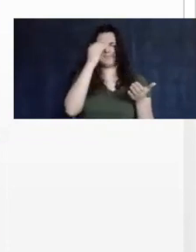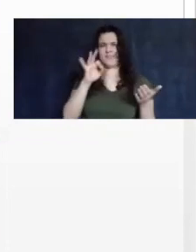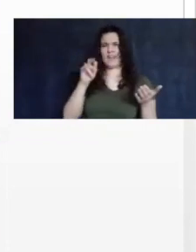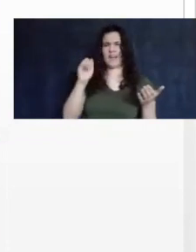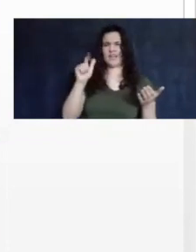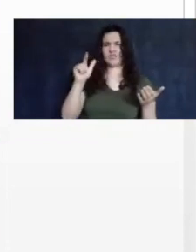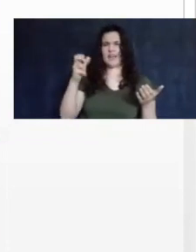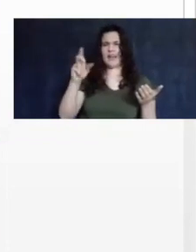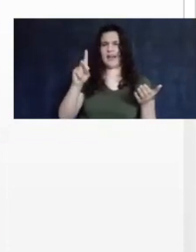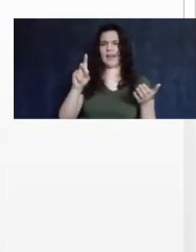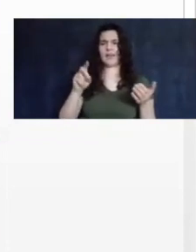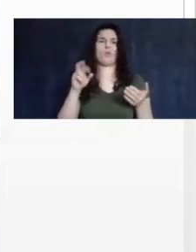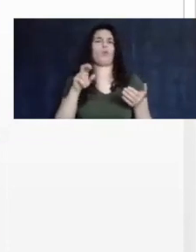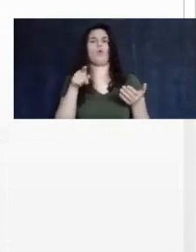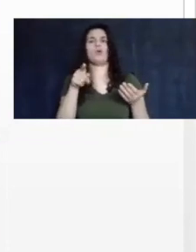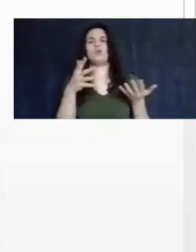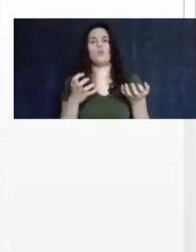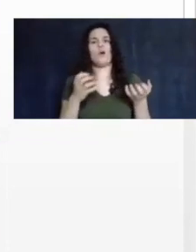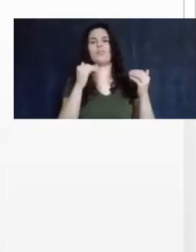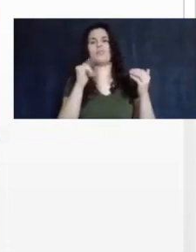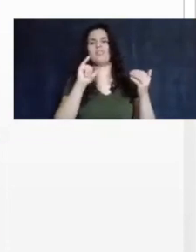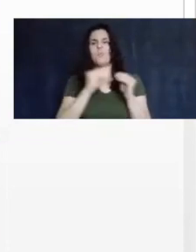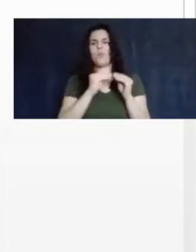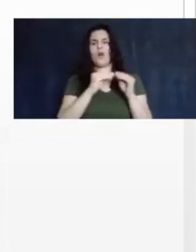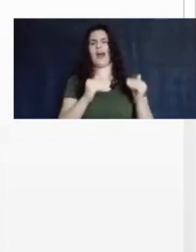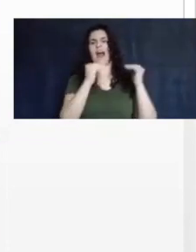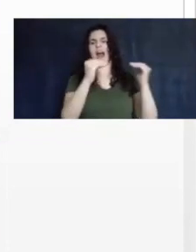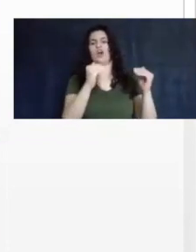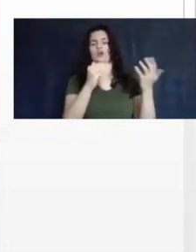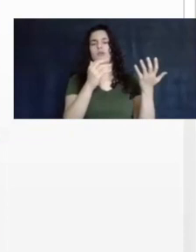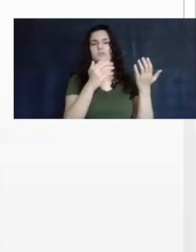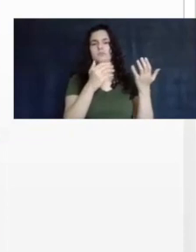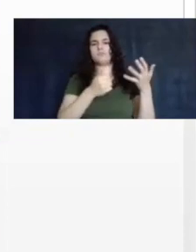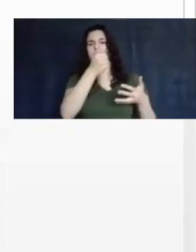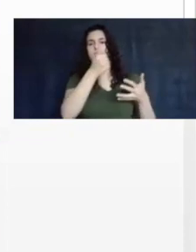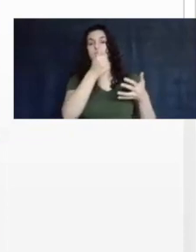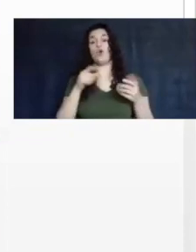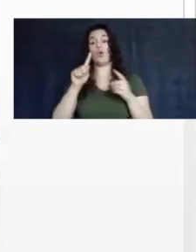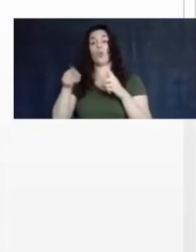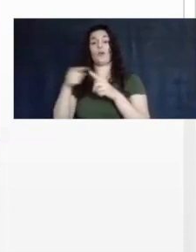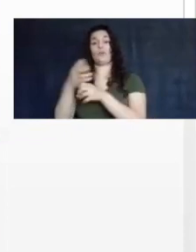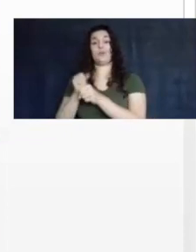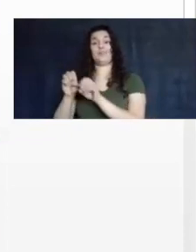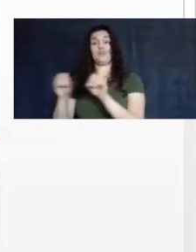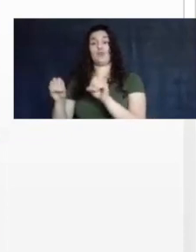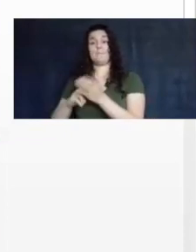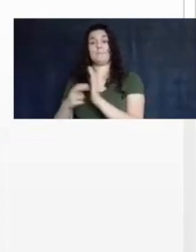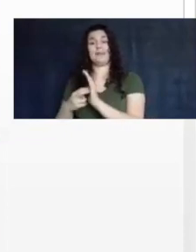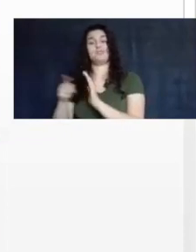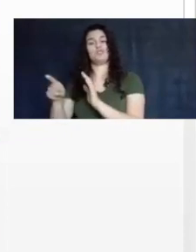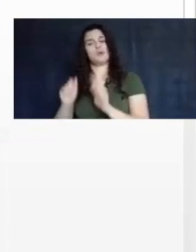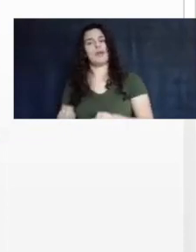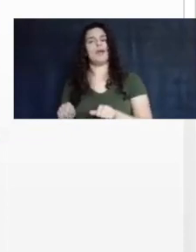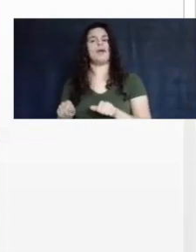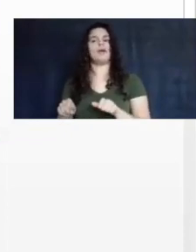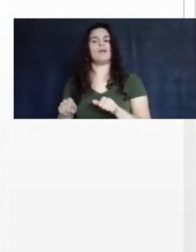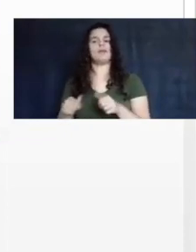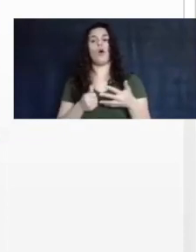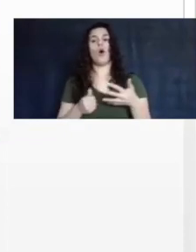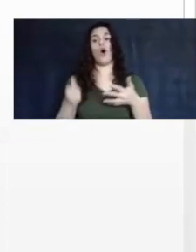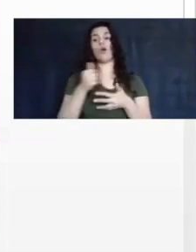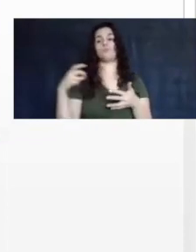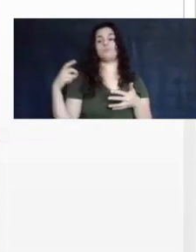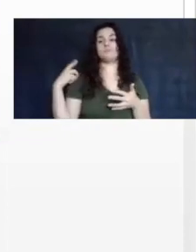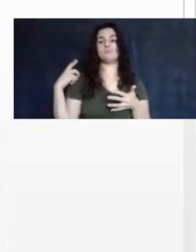And by earning this degree, you put yourself in a position to move into a dean level or